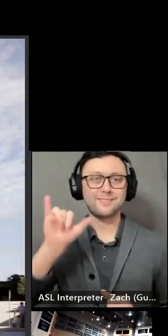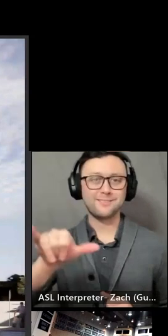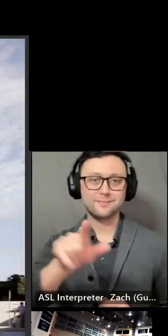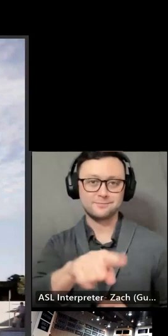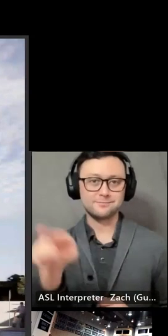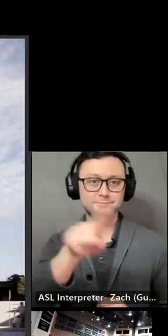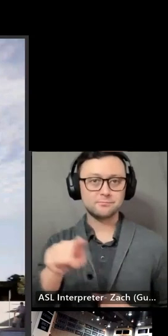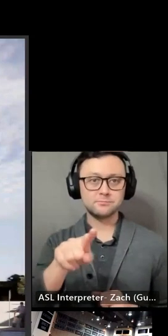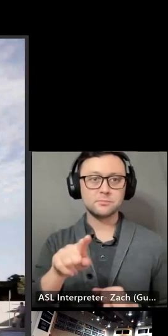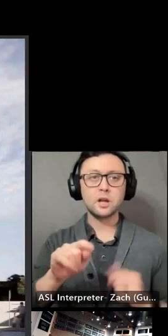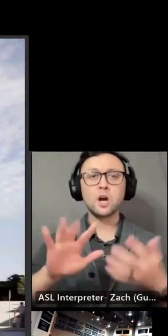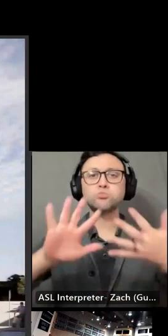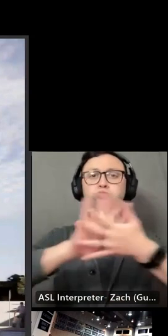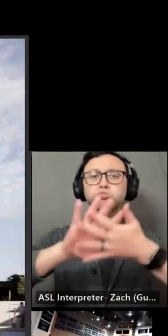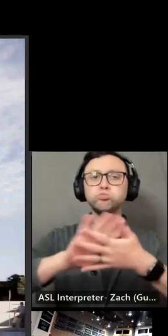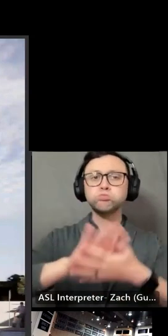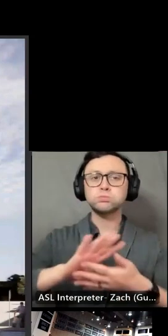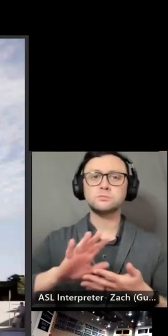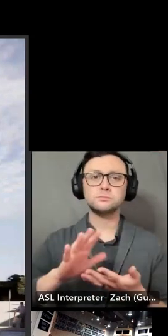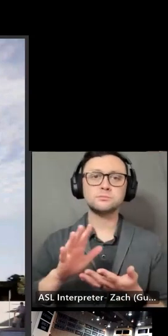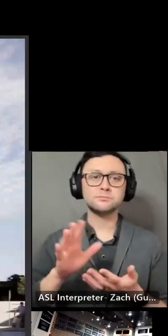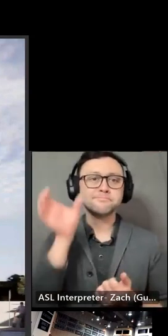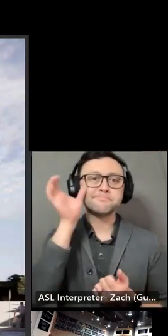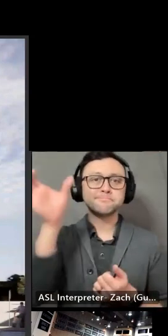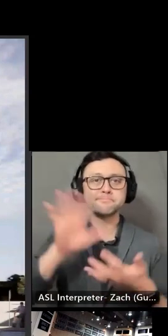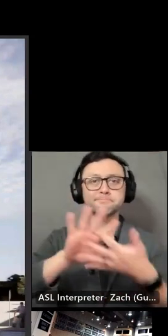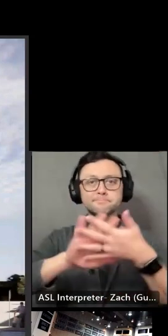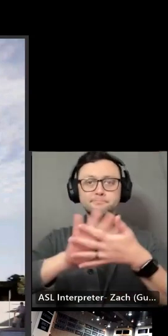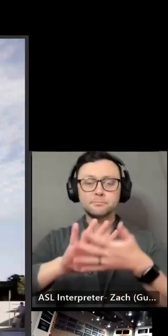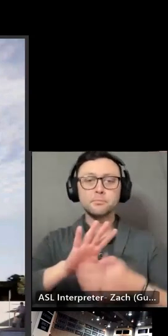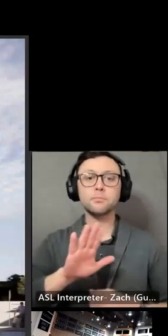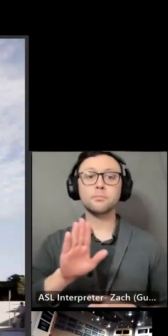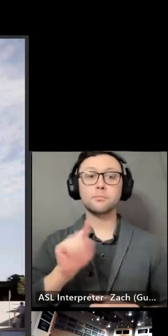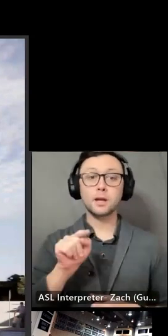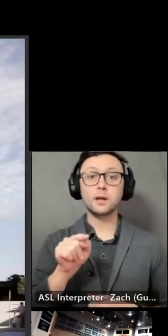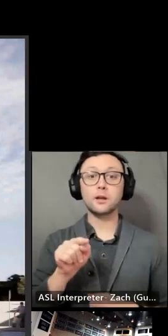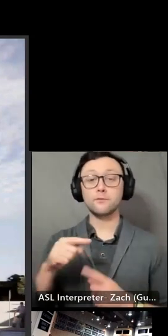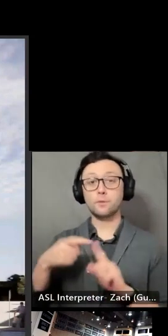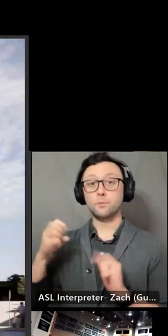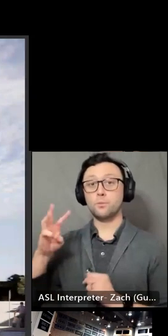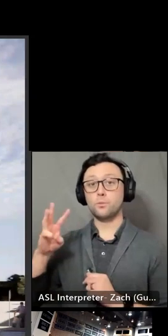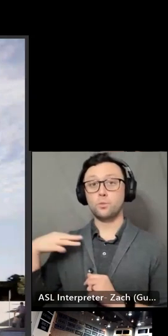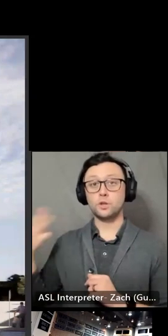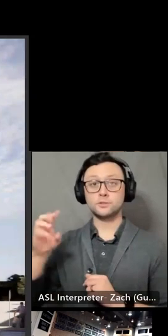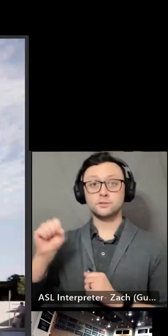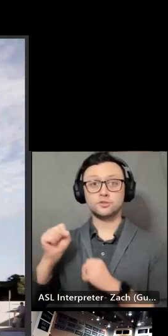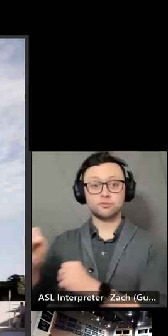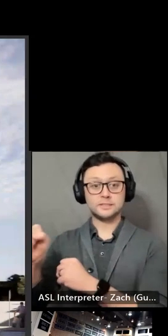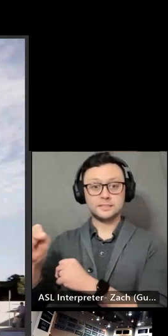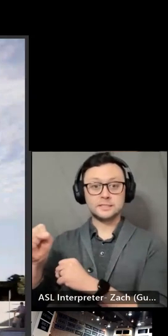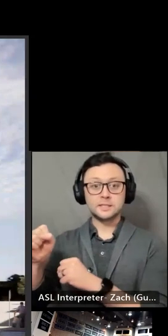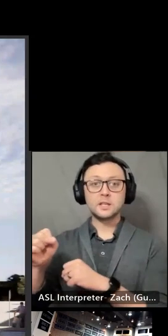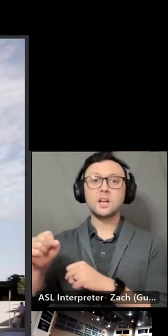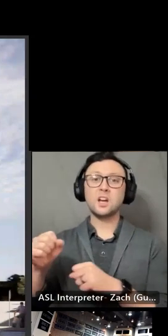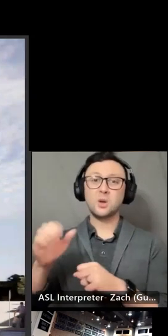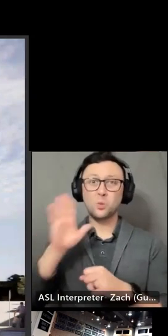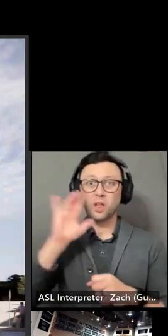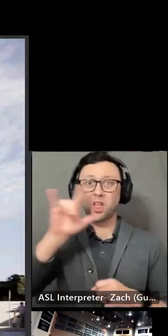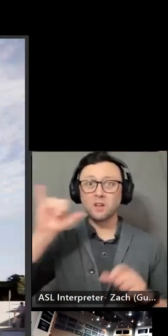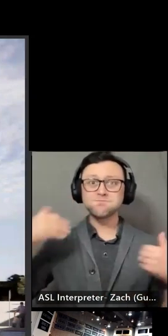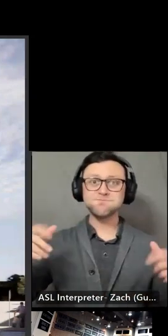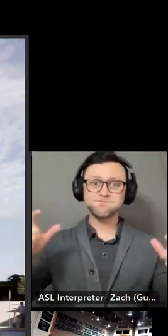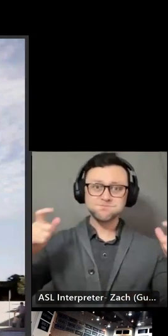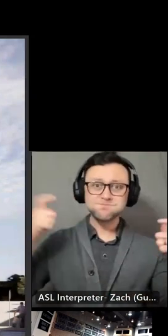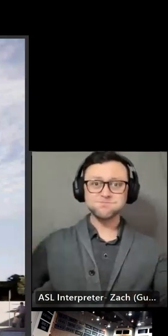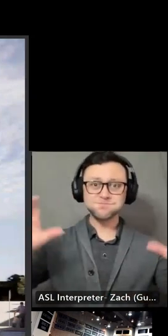an obscured view of the facility from Washington Street, but also that that site is quite large and there's plenty of